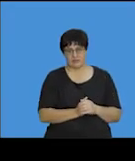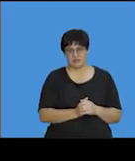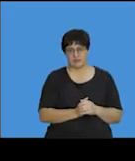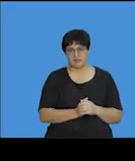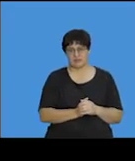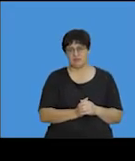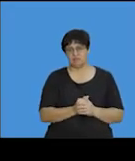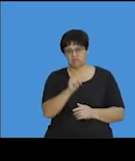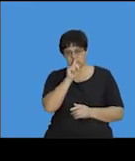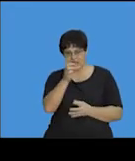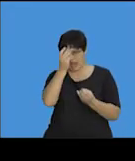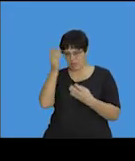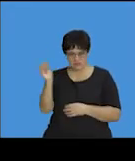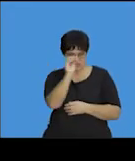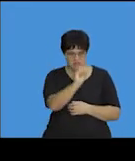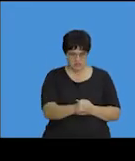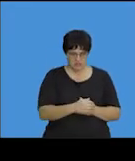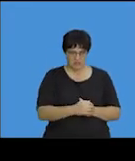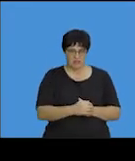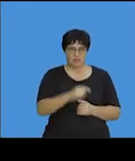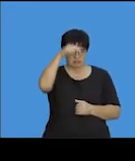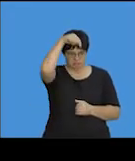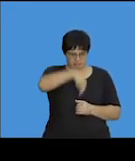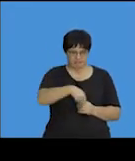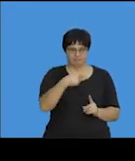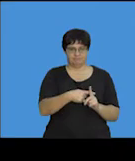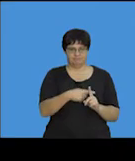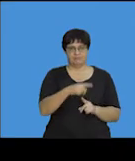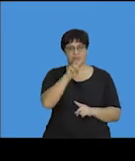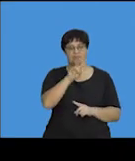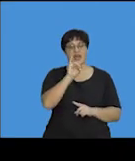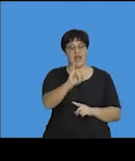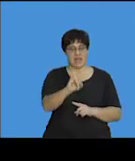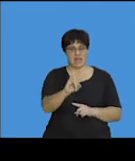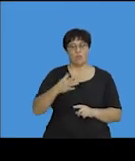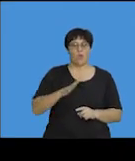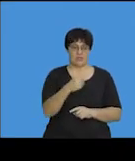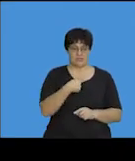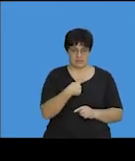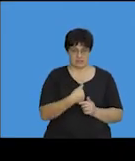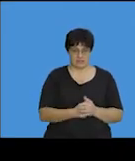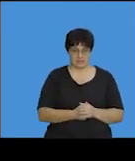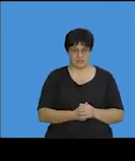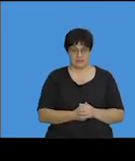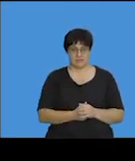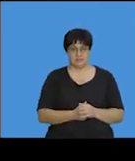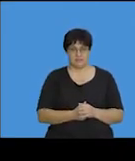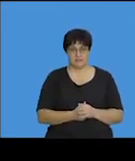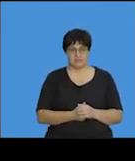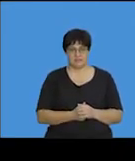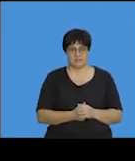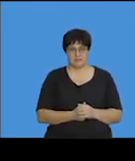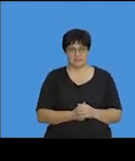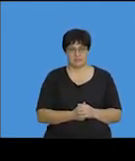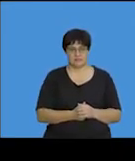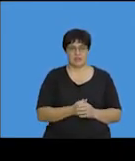and I look at this information, so I've made down positive. VI is actually what we're looking for.